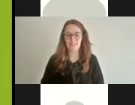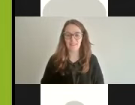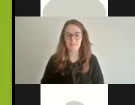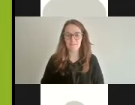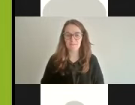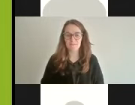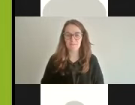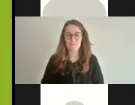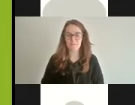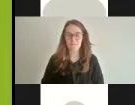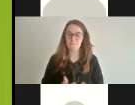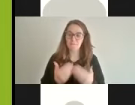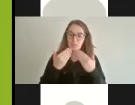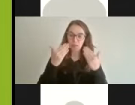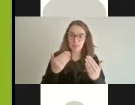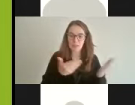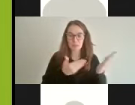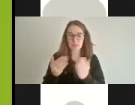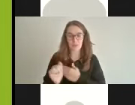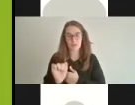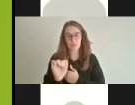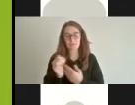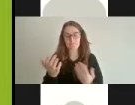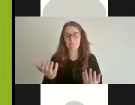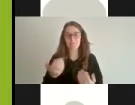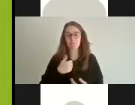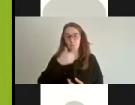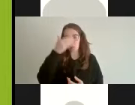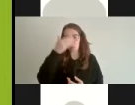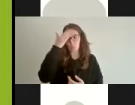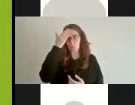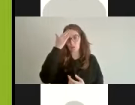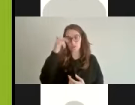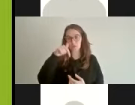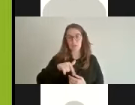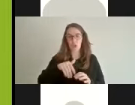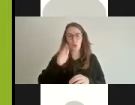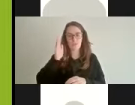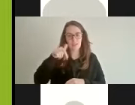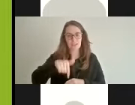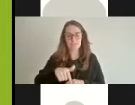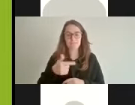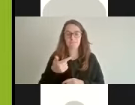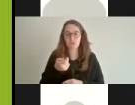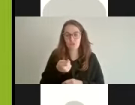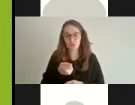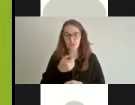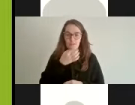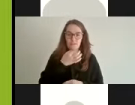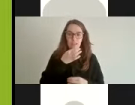Thank you, August, for your presentation. So part of these conferences that we will have is